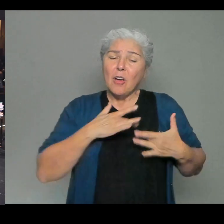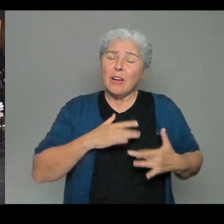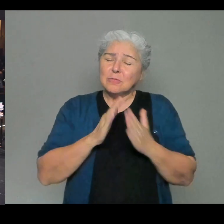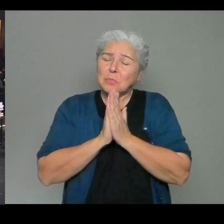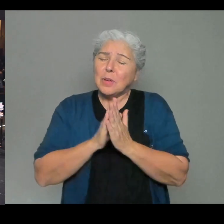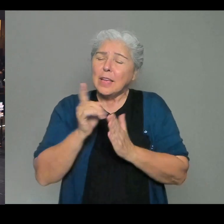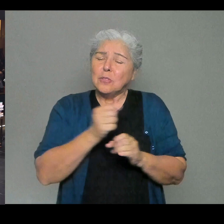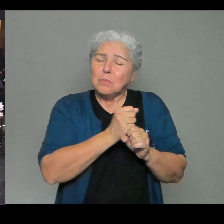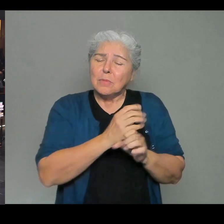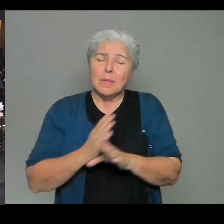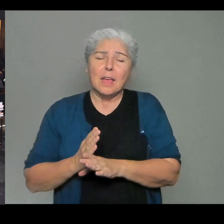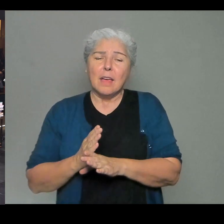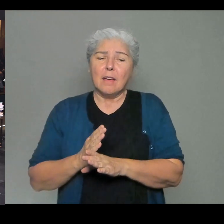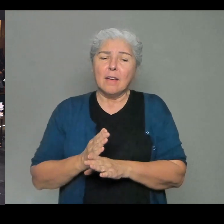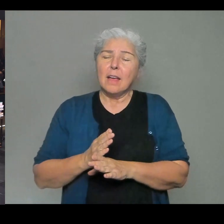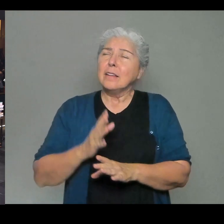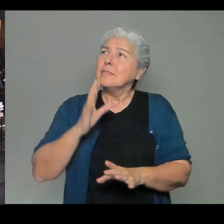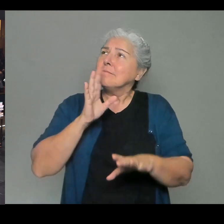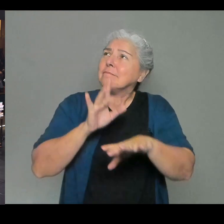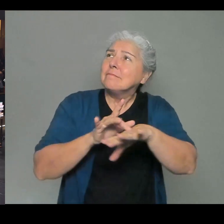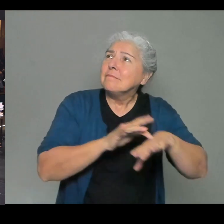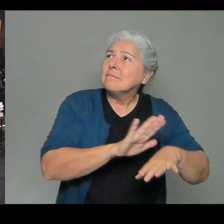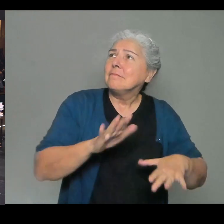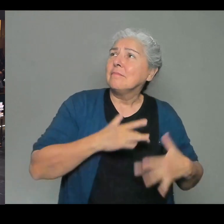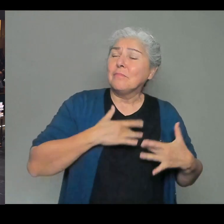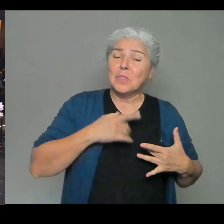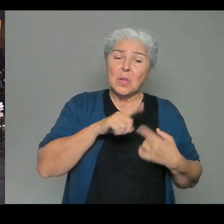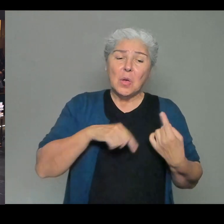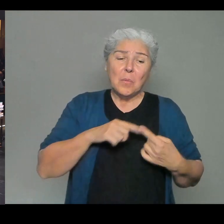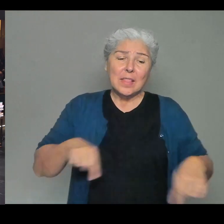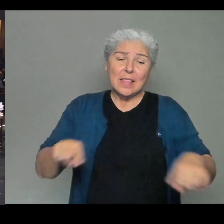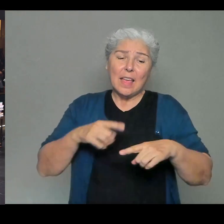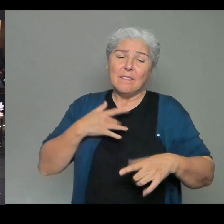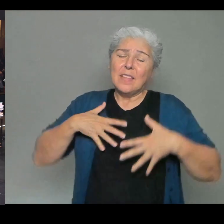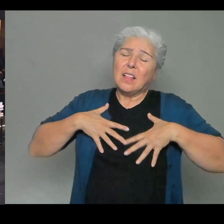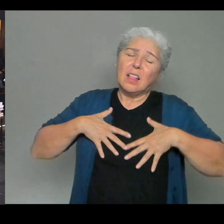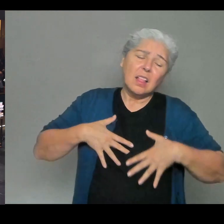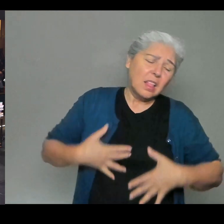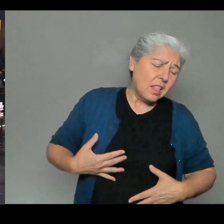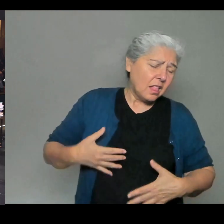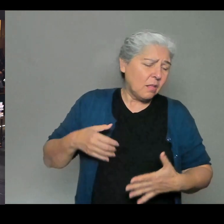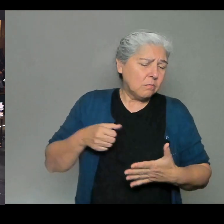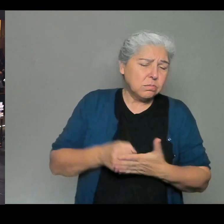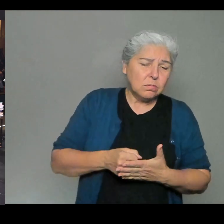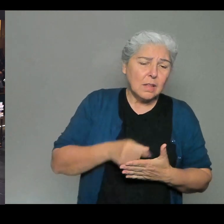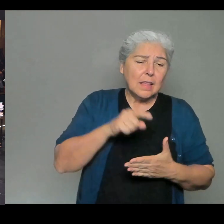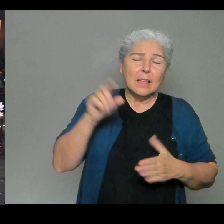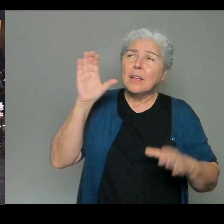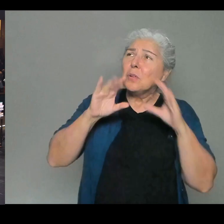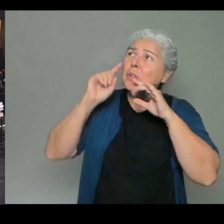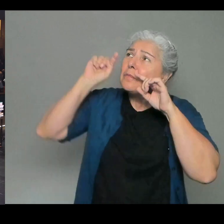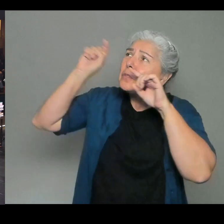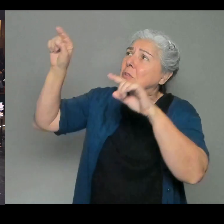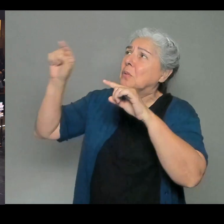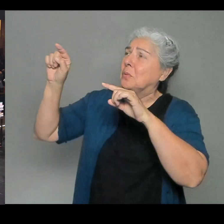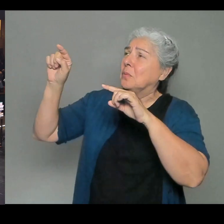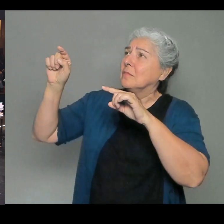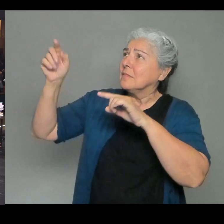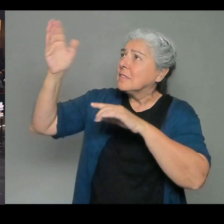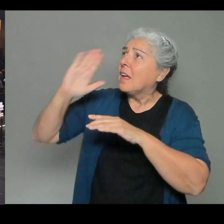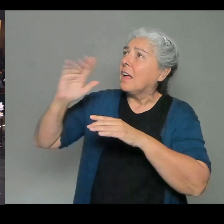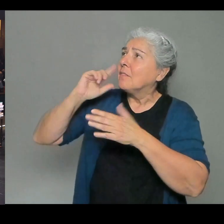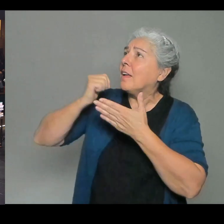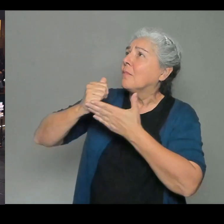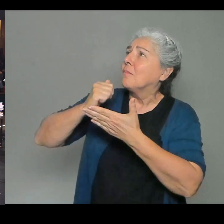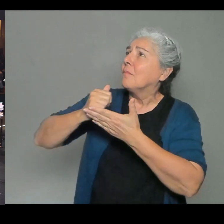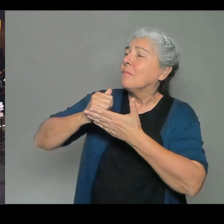pray you prepare their hearts, speak to their hearts. I pray that when they're down and out, that they would look to you for help, and they would look to a person